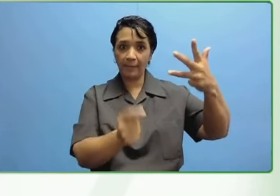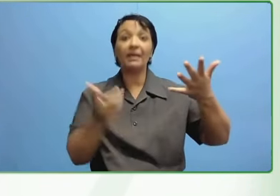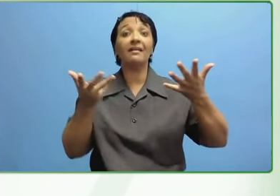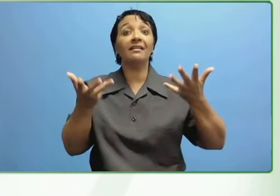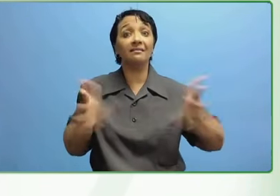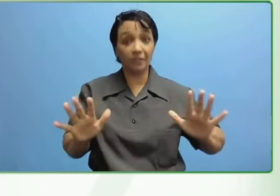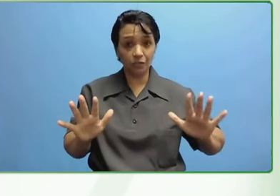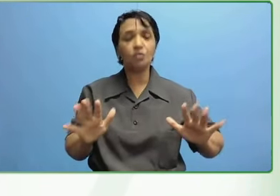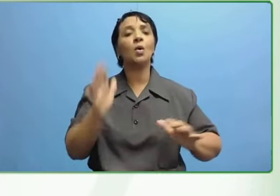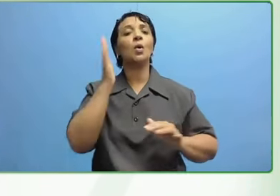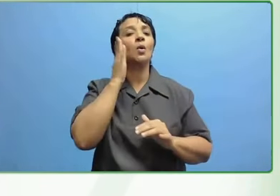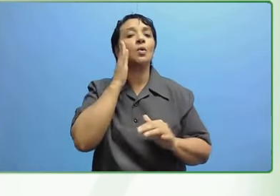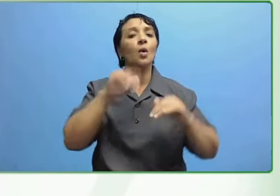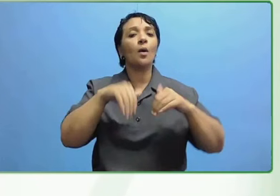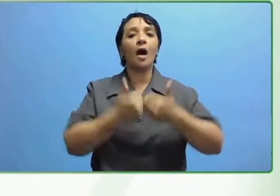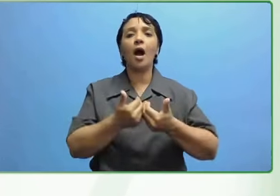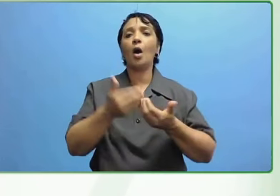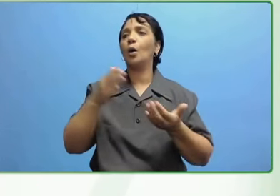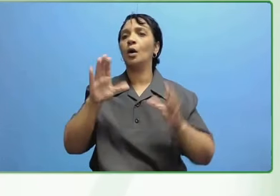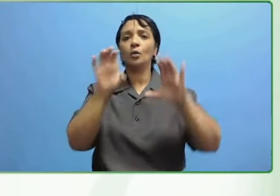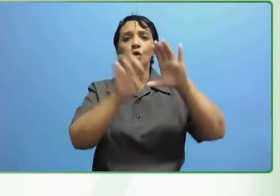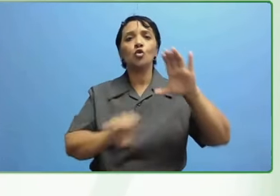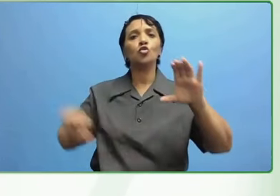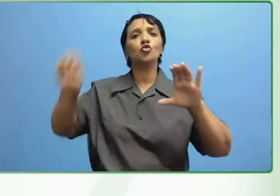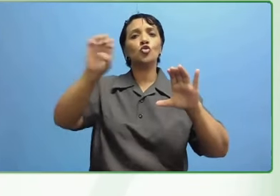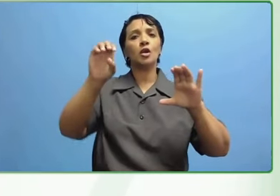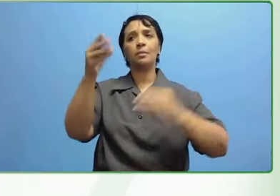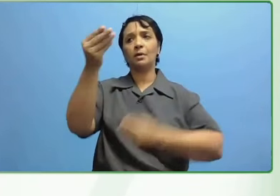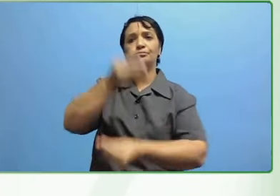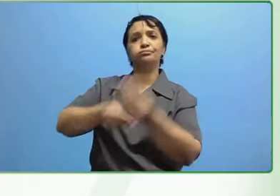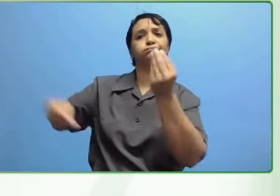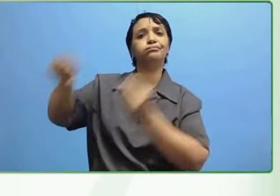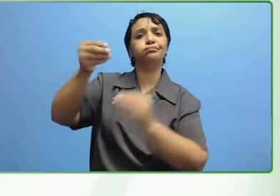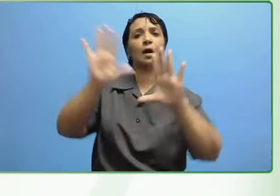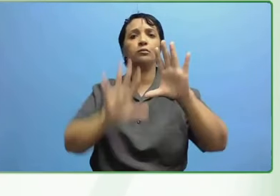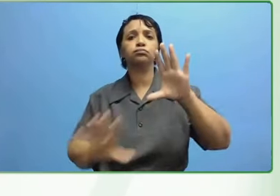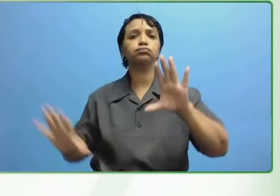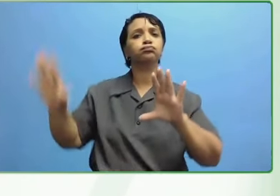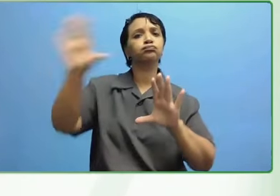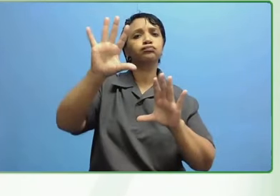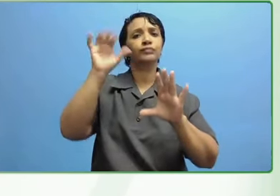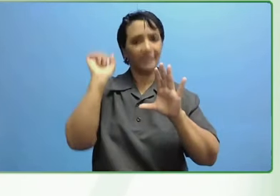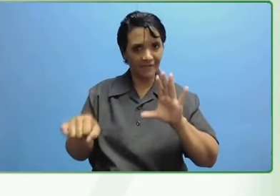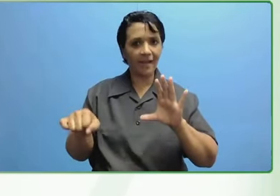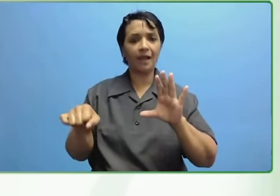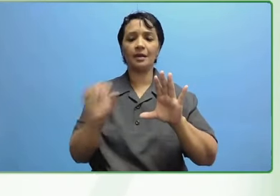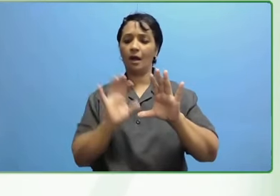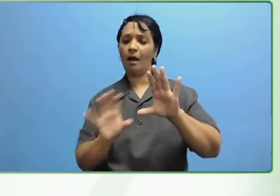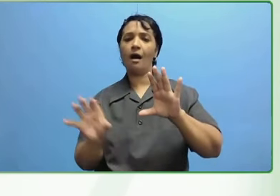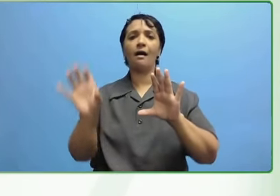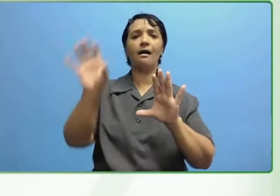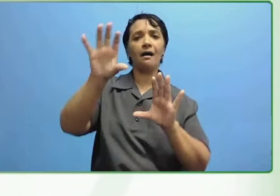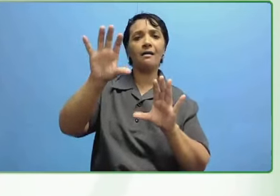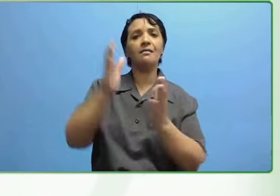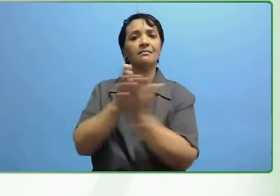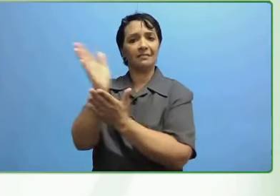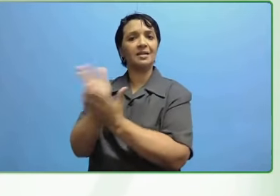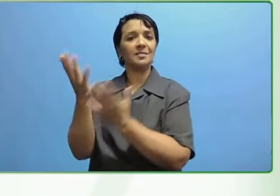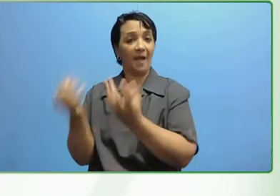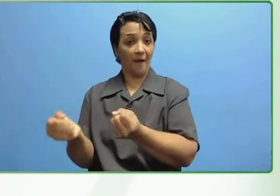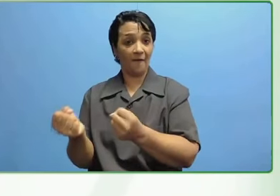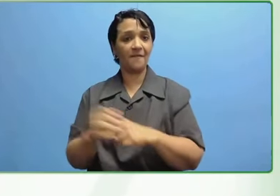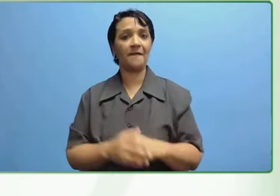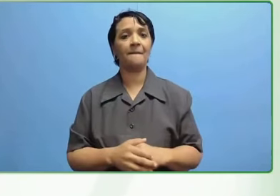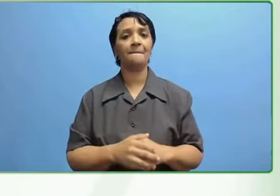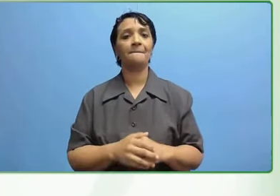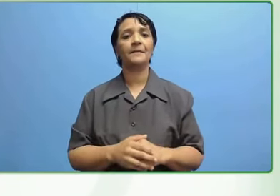the right of free movement in the European market. They can be placed anywhere in the Union as regards accessibility. It puts obligations